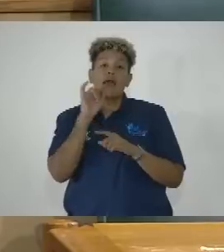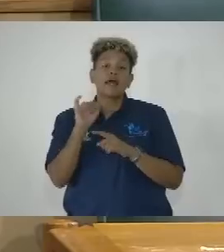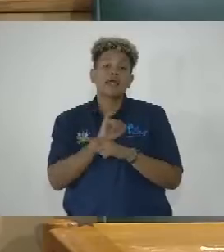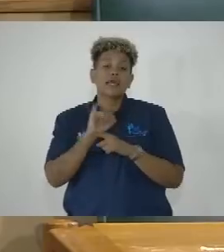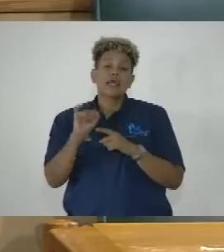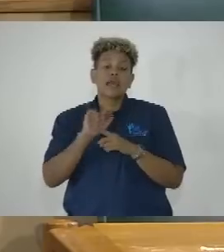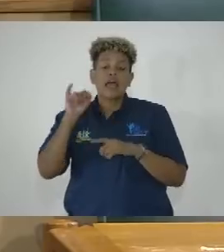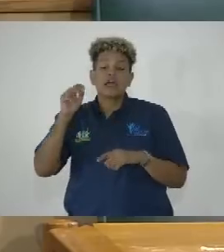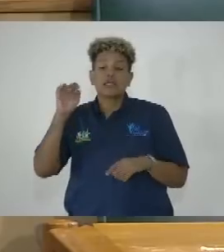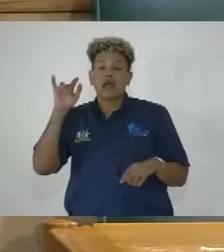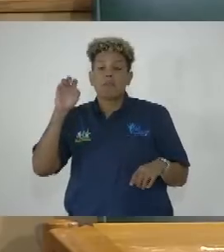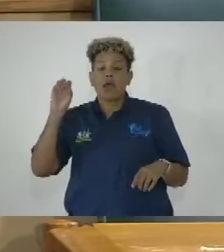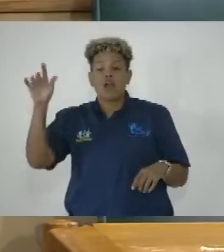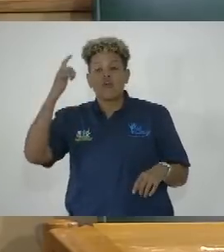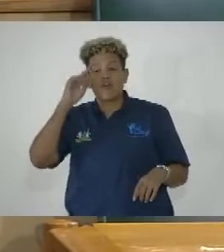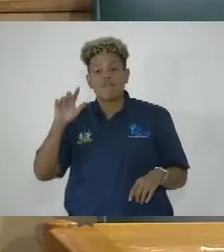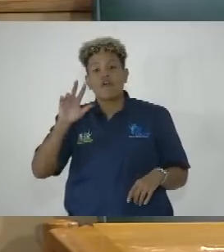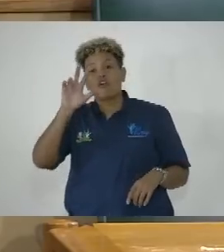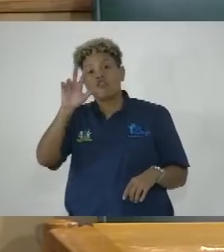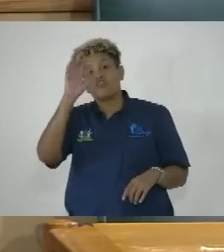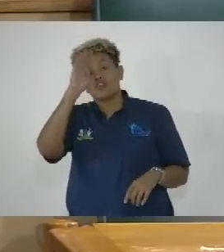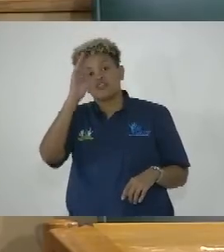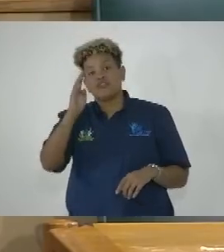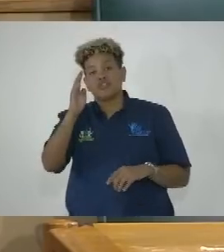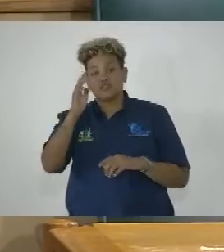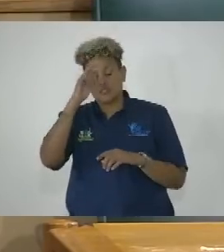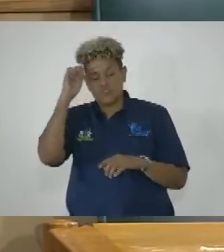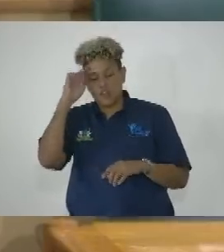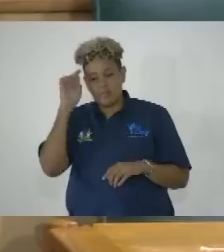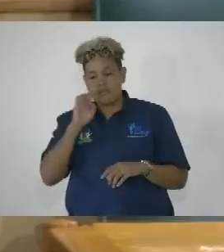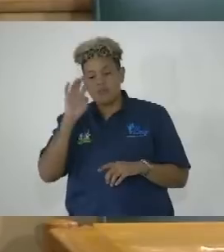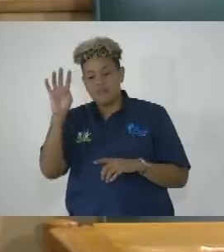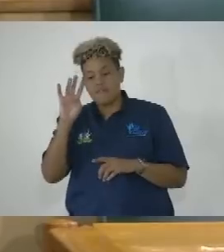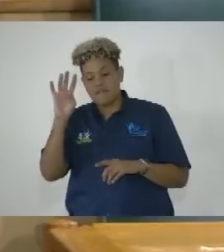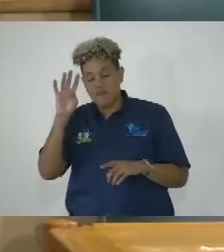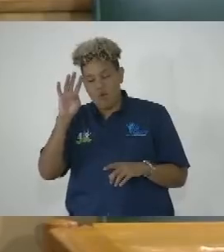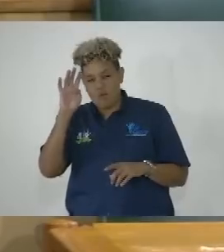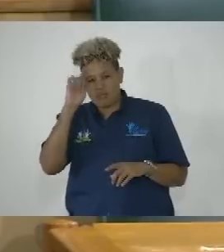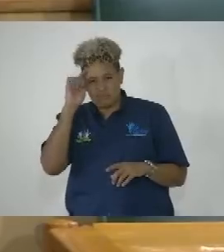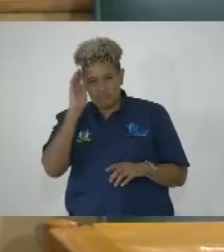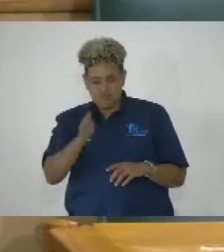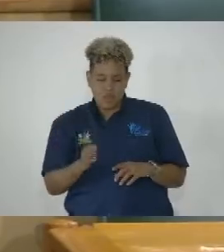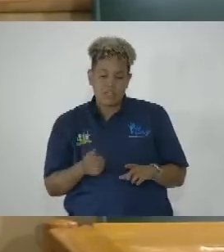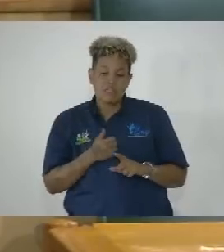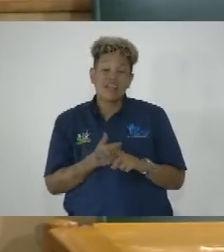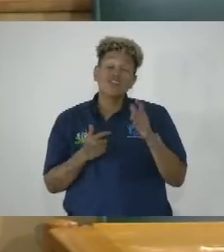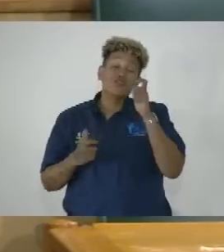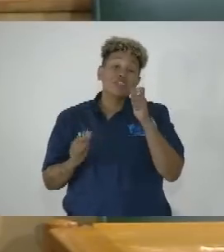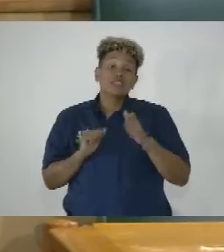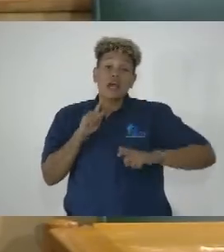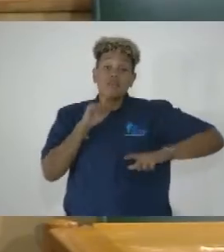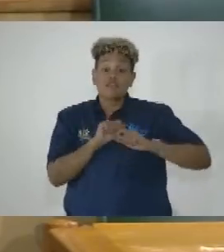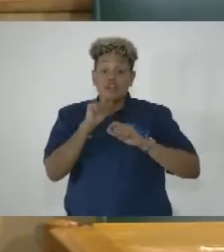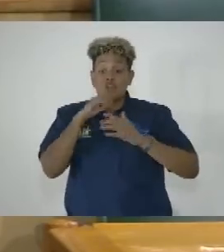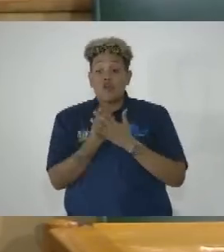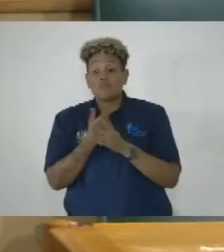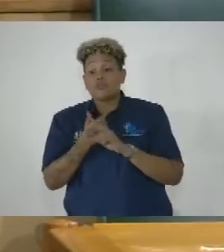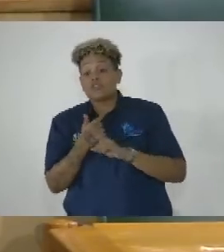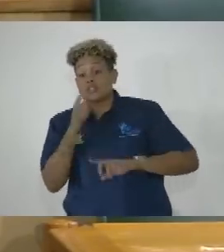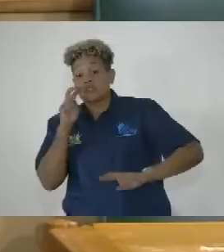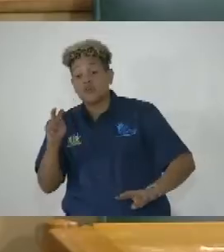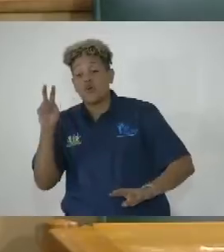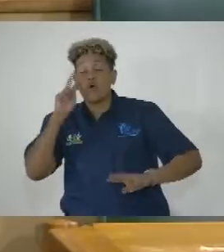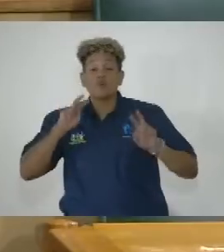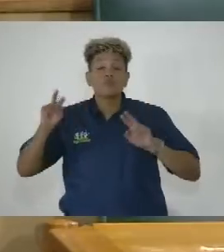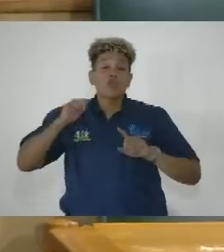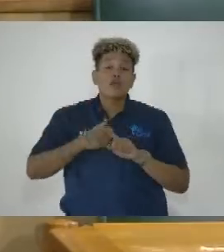at Jamalco for 3 consecutive summers of 4 months each. Recently, I had the opportunity to observe